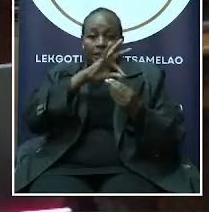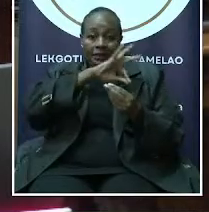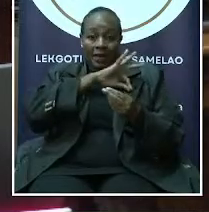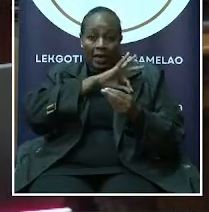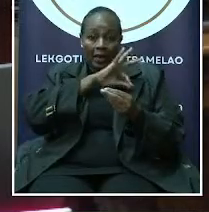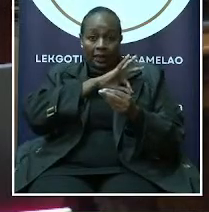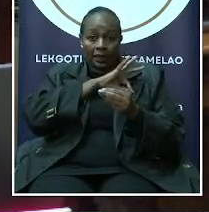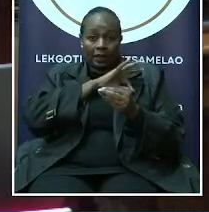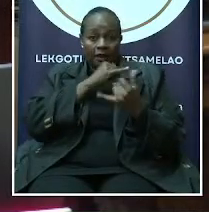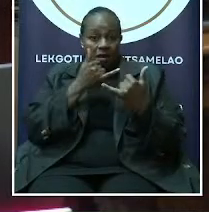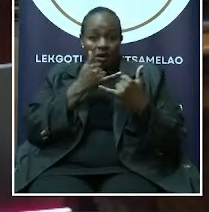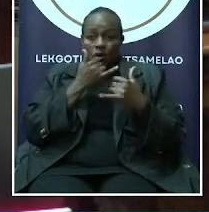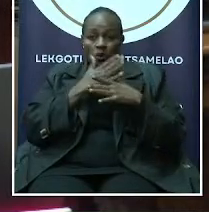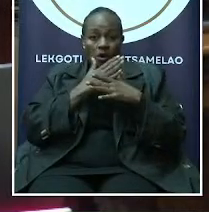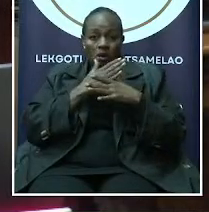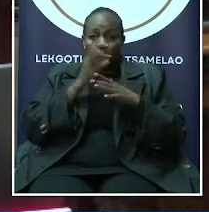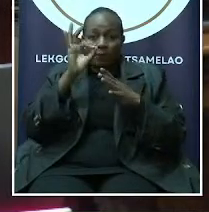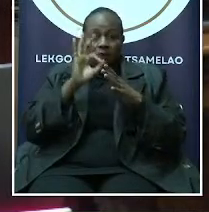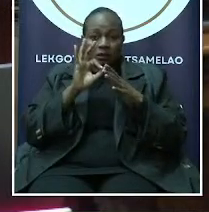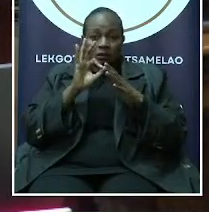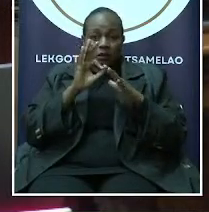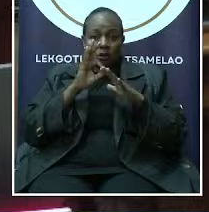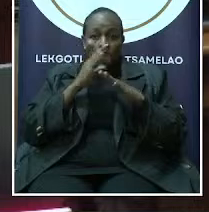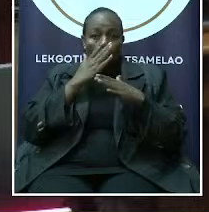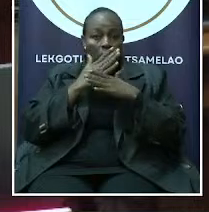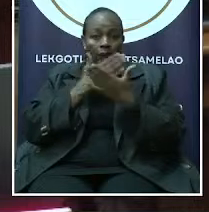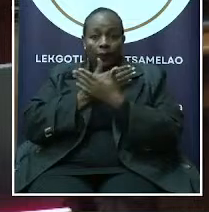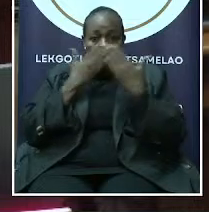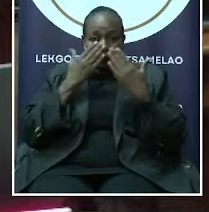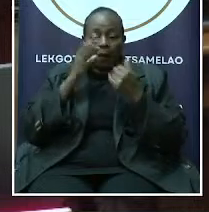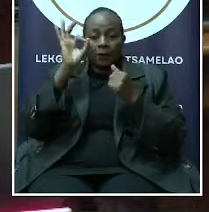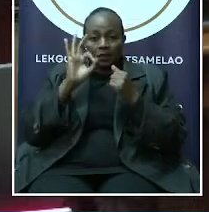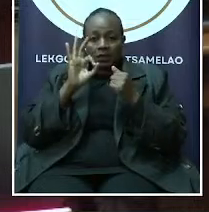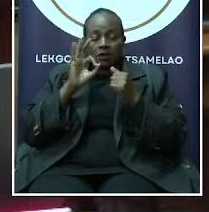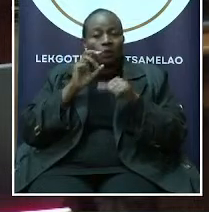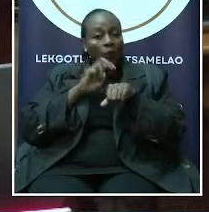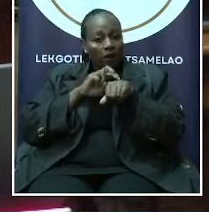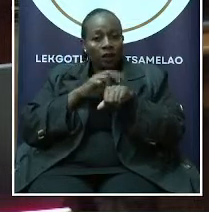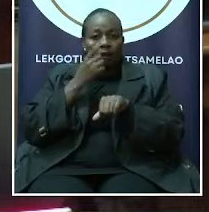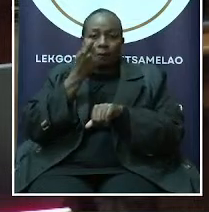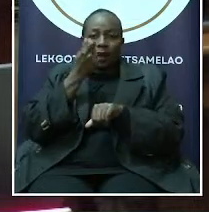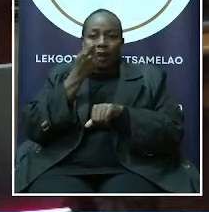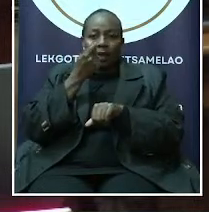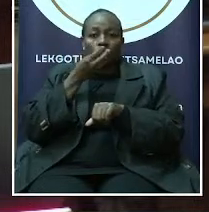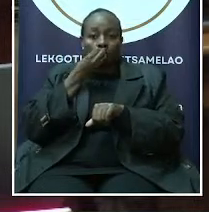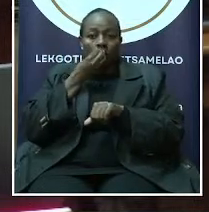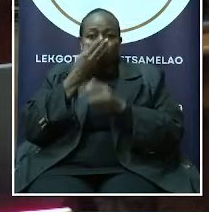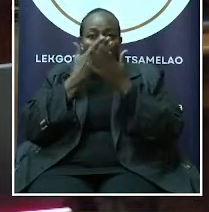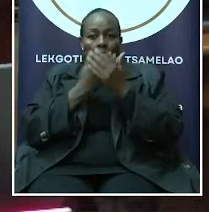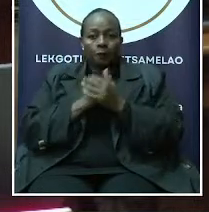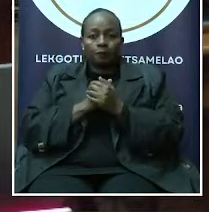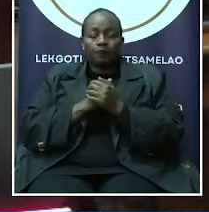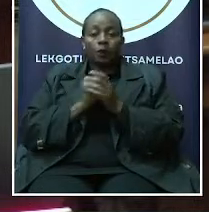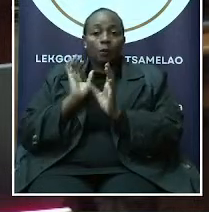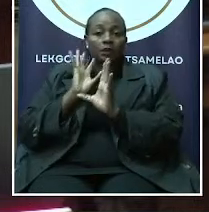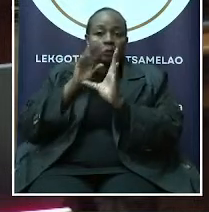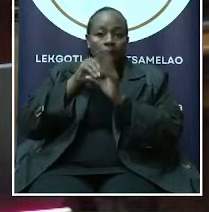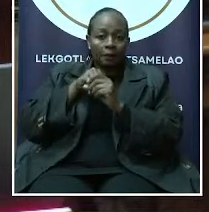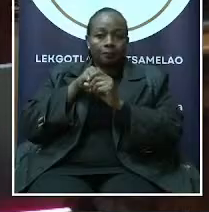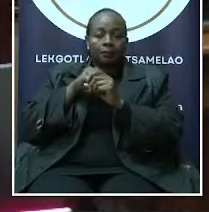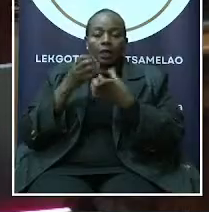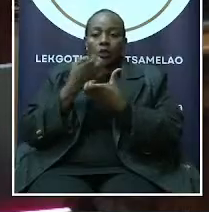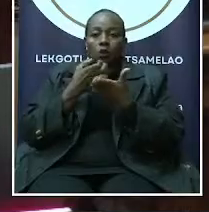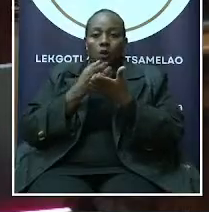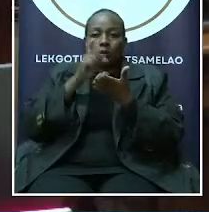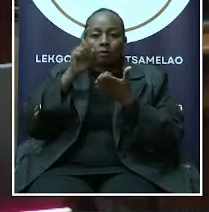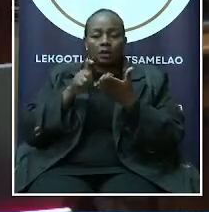high unemployment rate, we need money to put food on the table. And of course, we need to participate in the economy. And